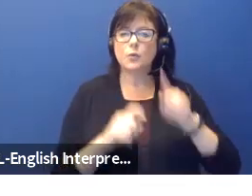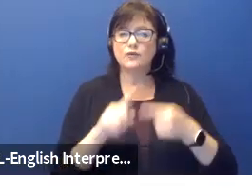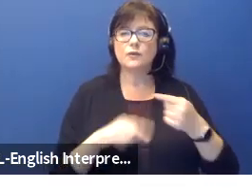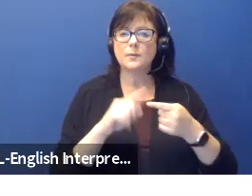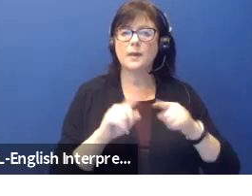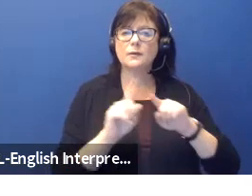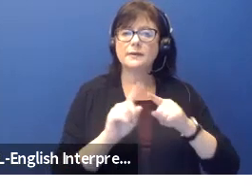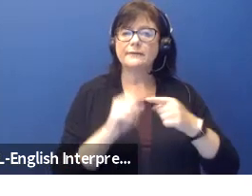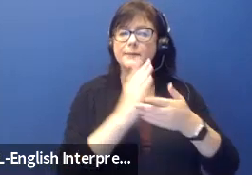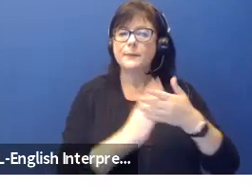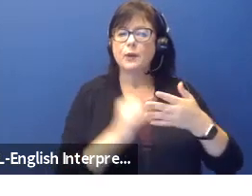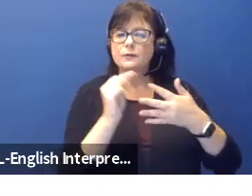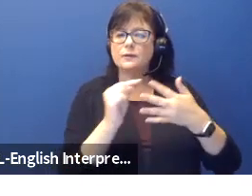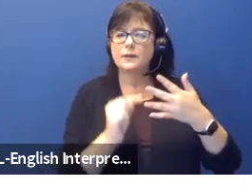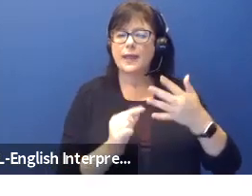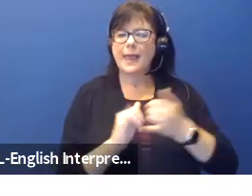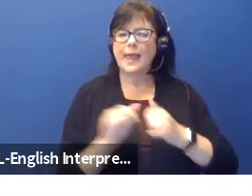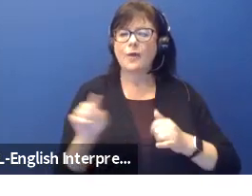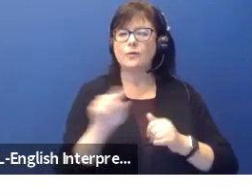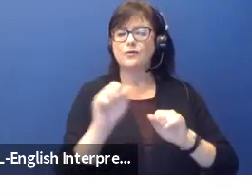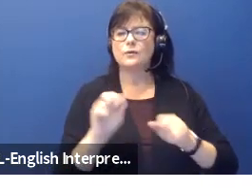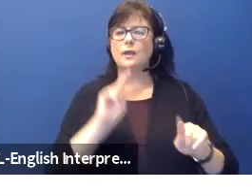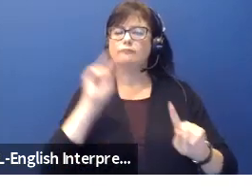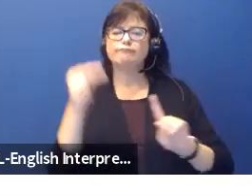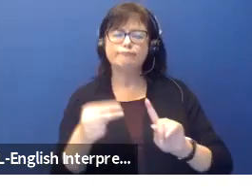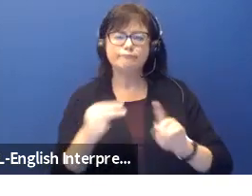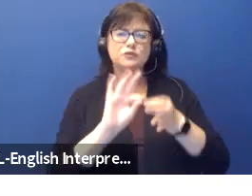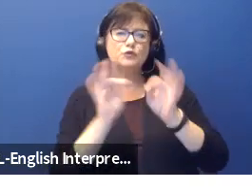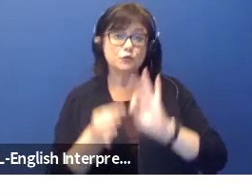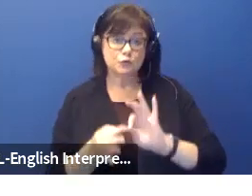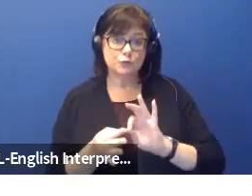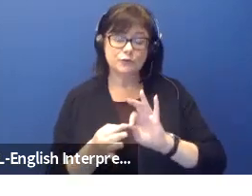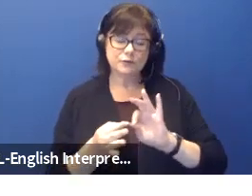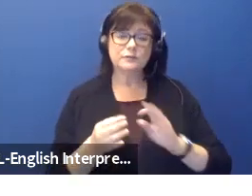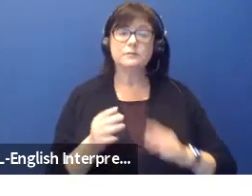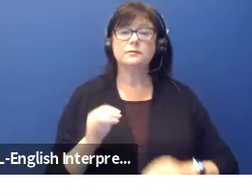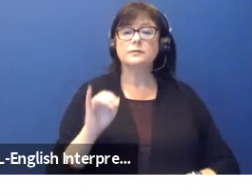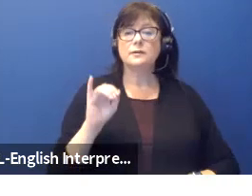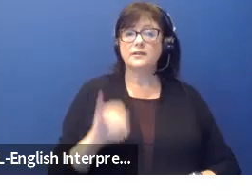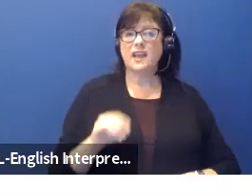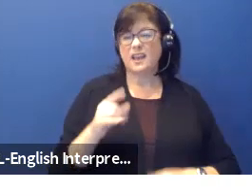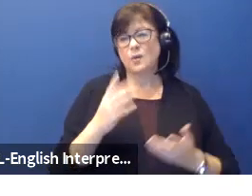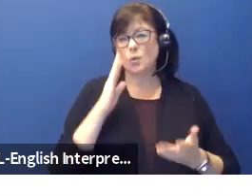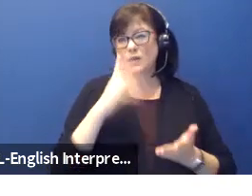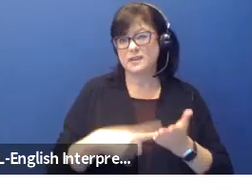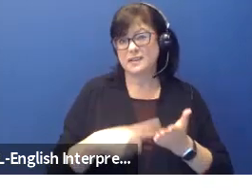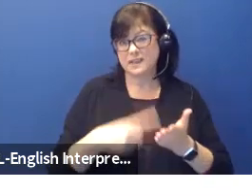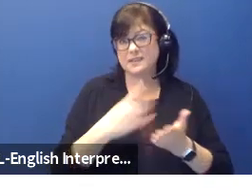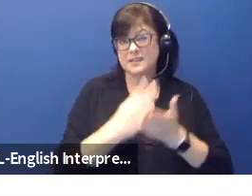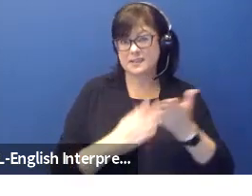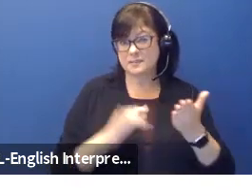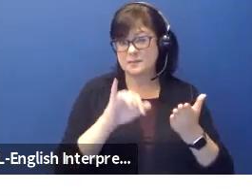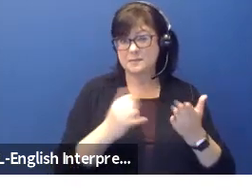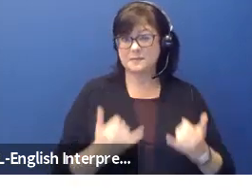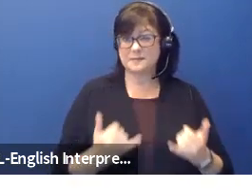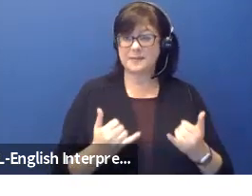ways is a little bit out of scope of today's discussion. I also feel we could probably spend about 5 hours